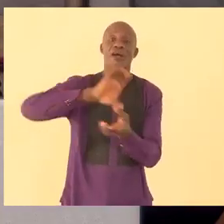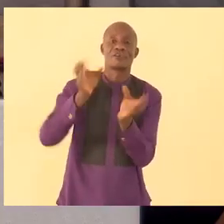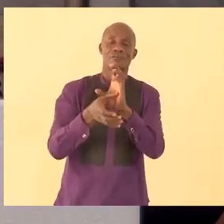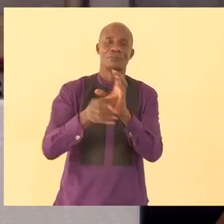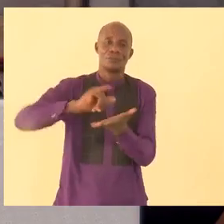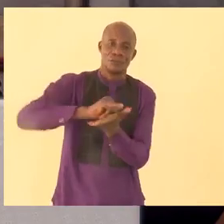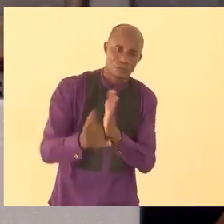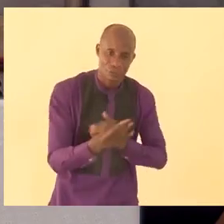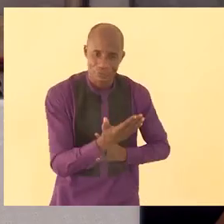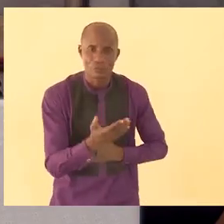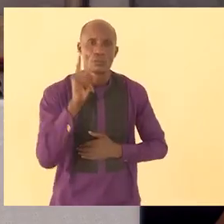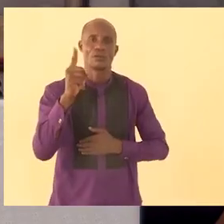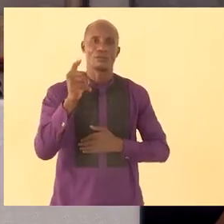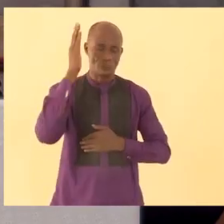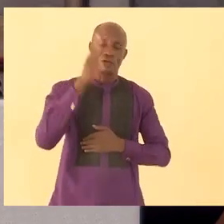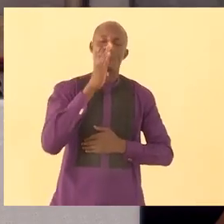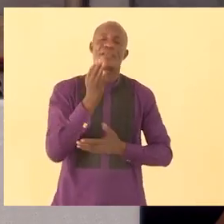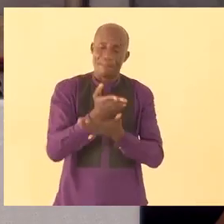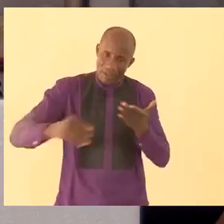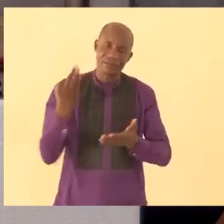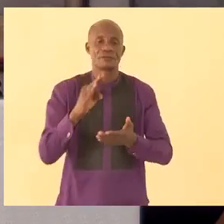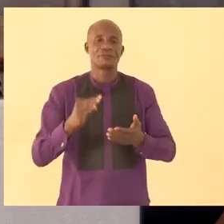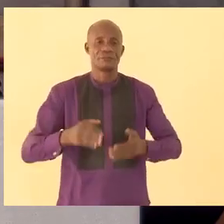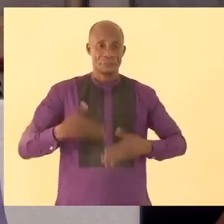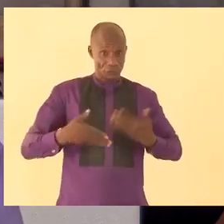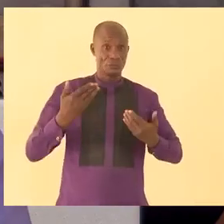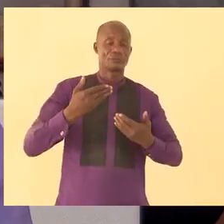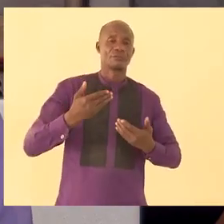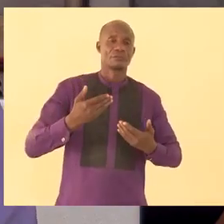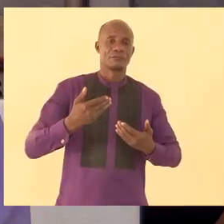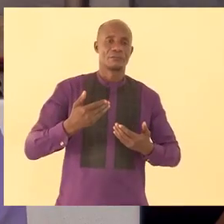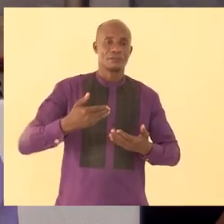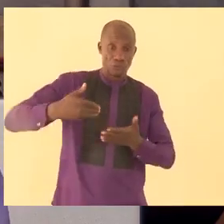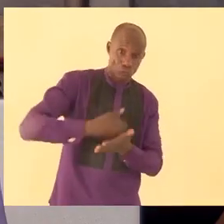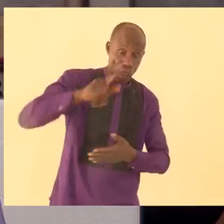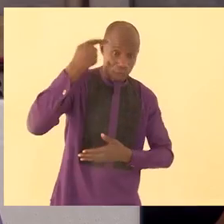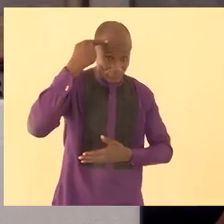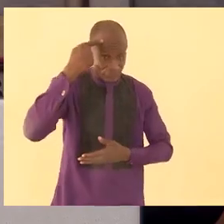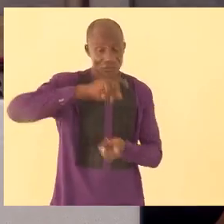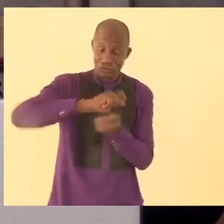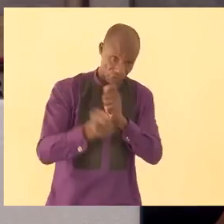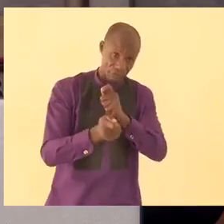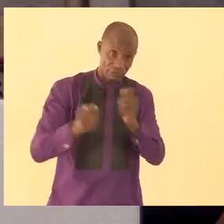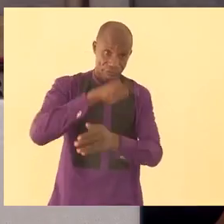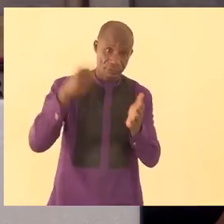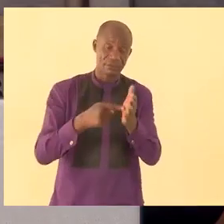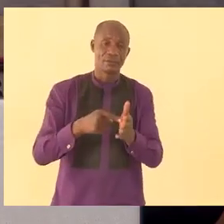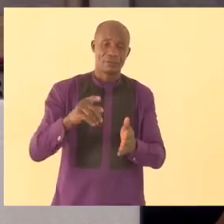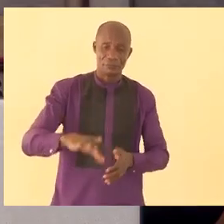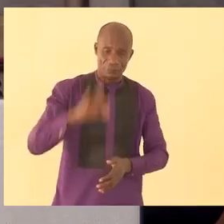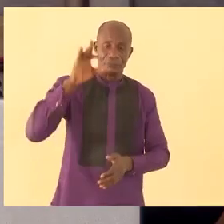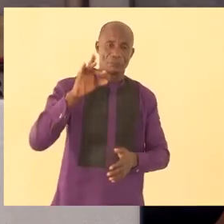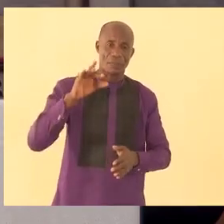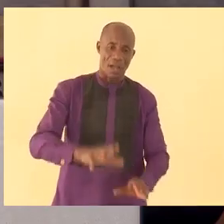converted. Those who want to be part of the happy dispensation must change and take on this way